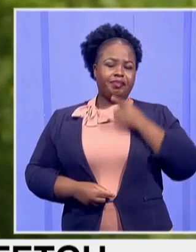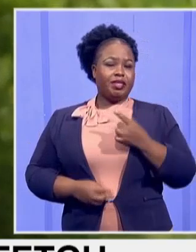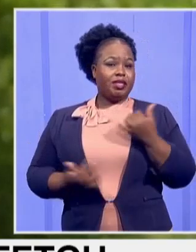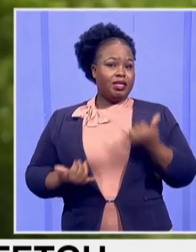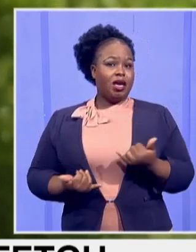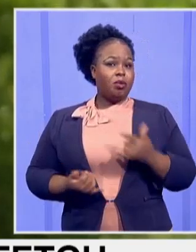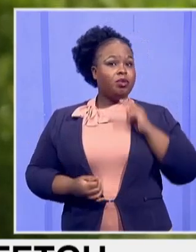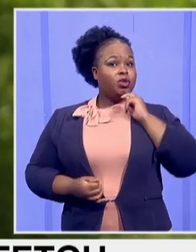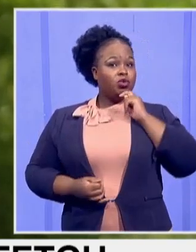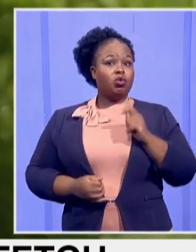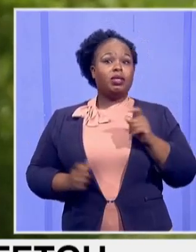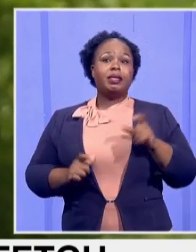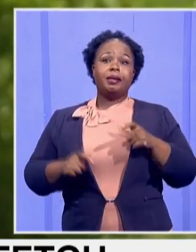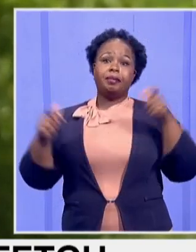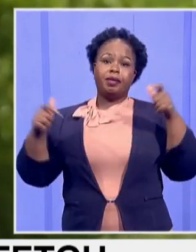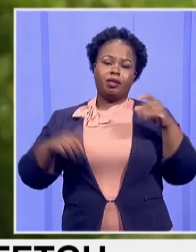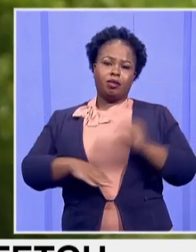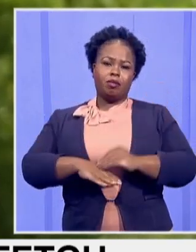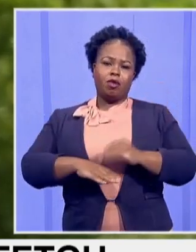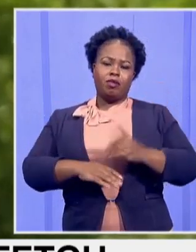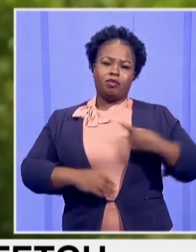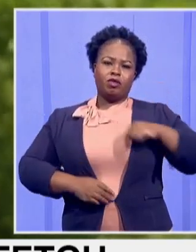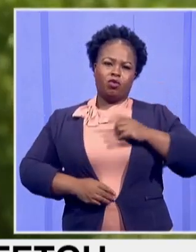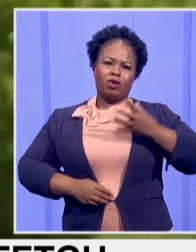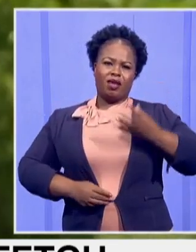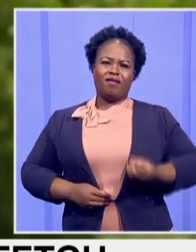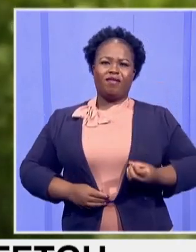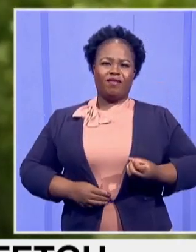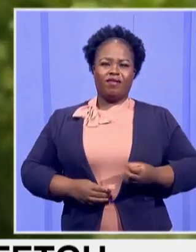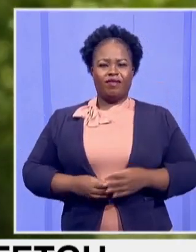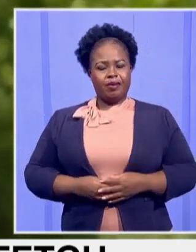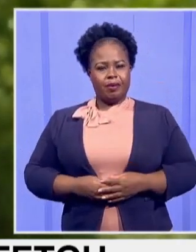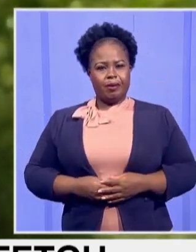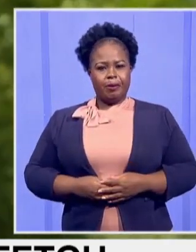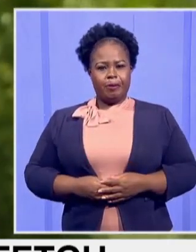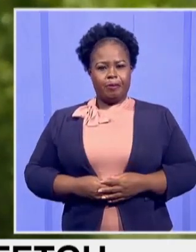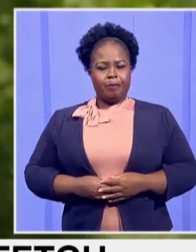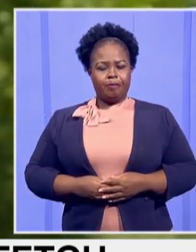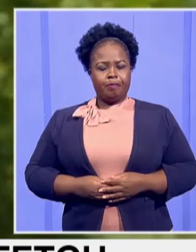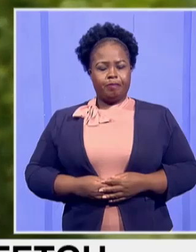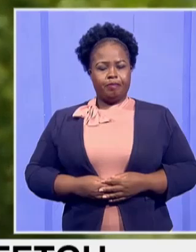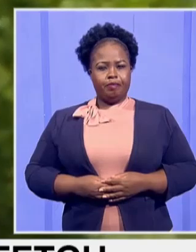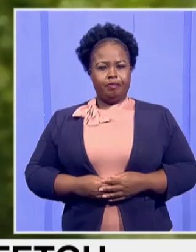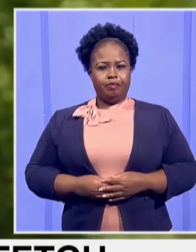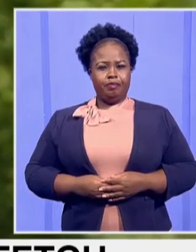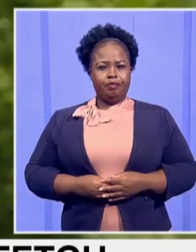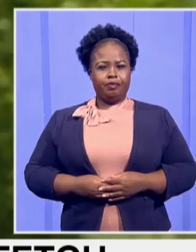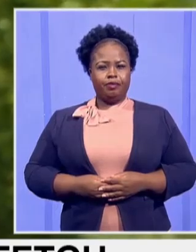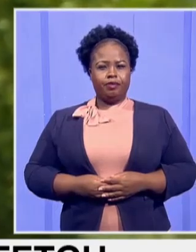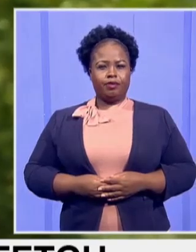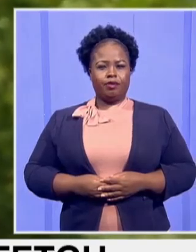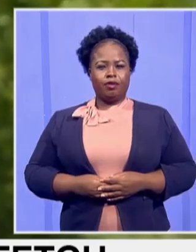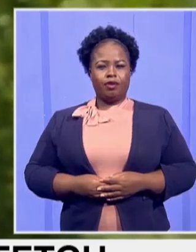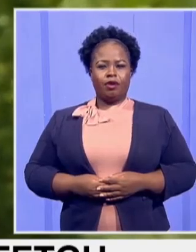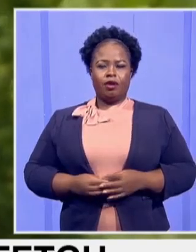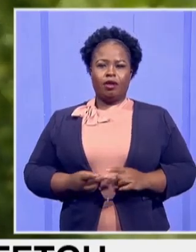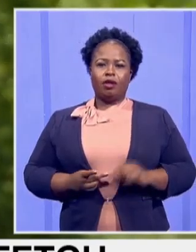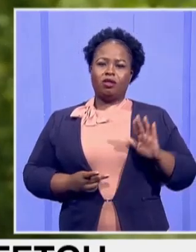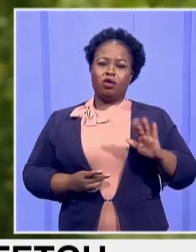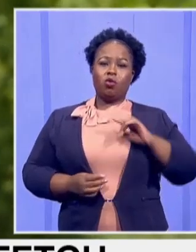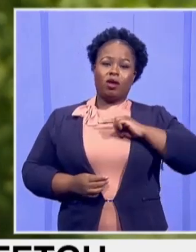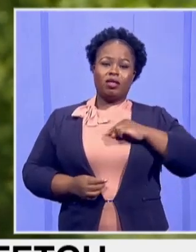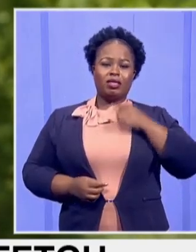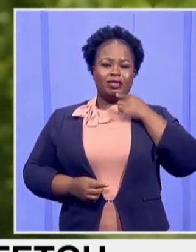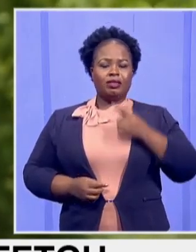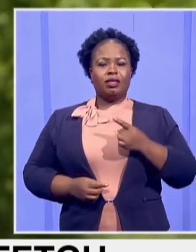moontlike probleem kan oplos of 'n langtermyn opsie is, dan word dit hulle agterend aan